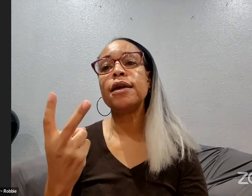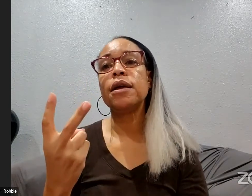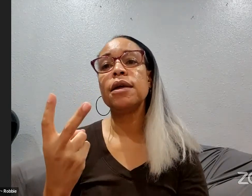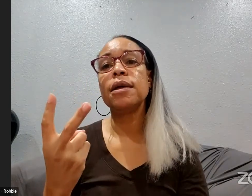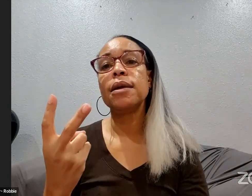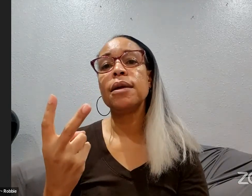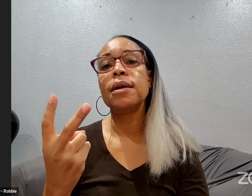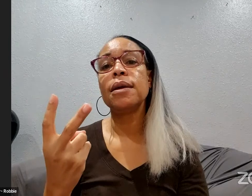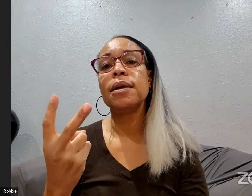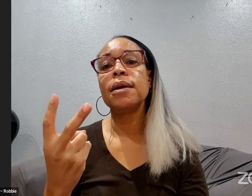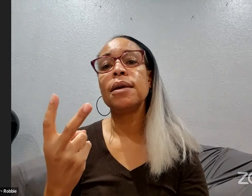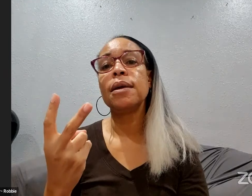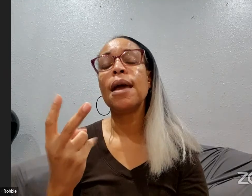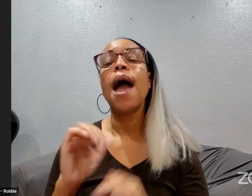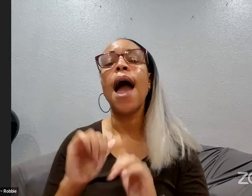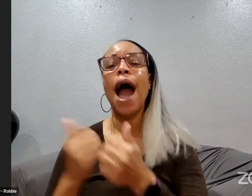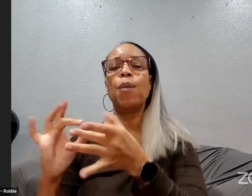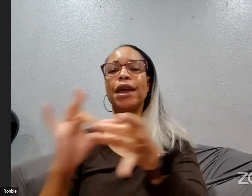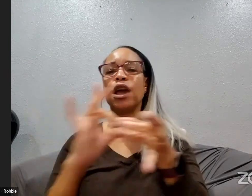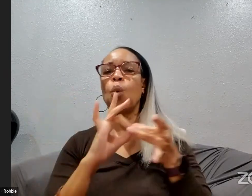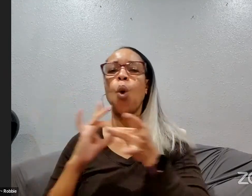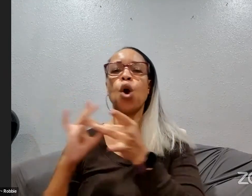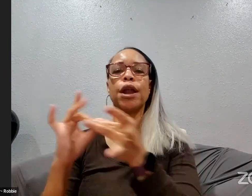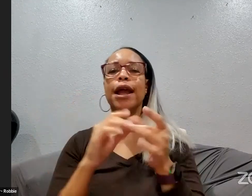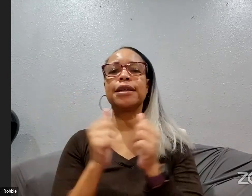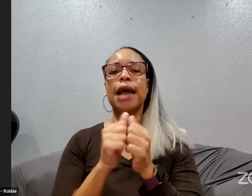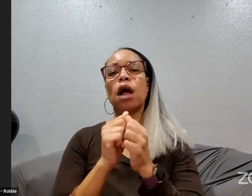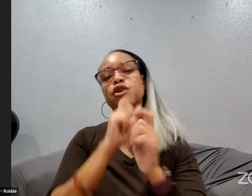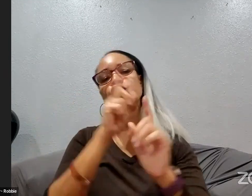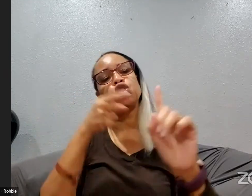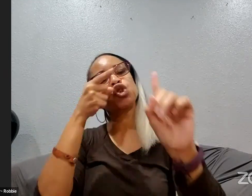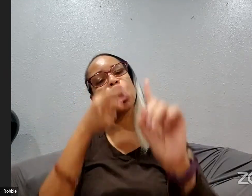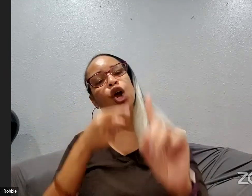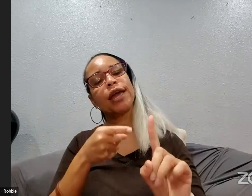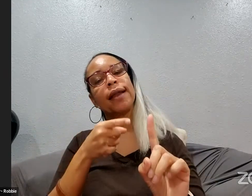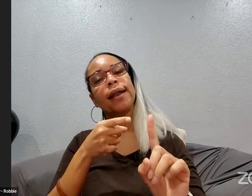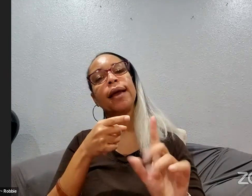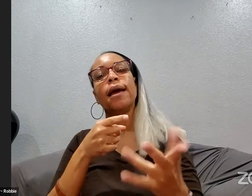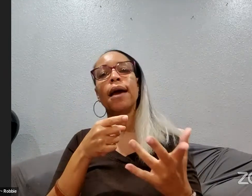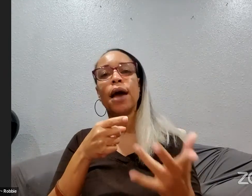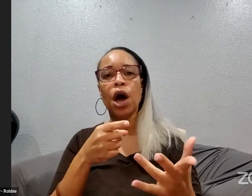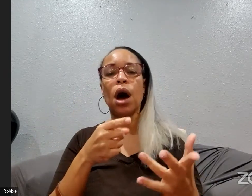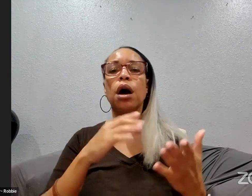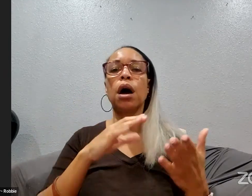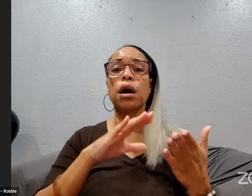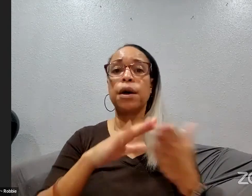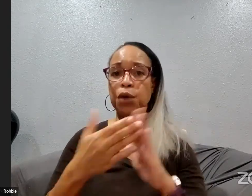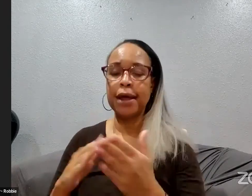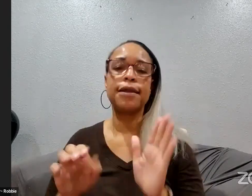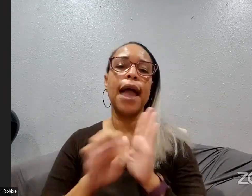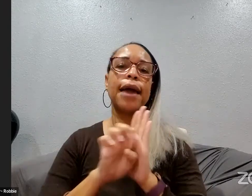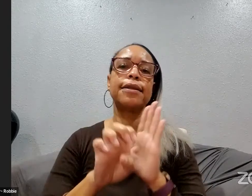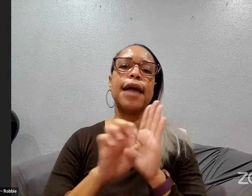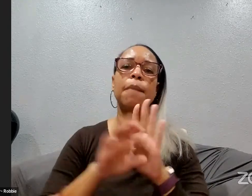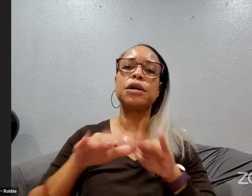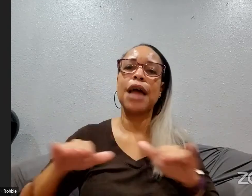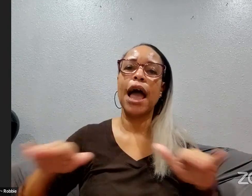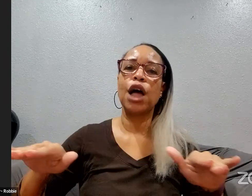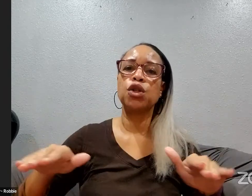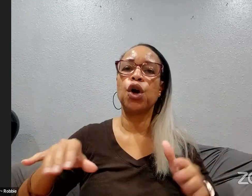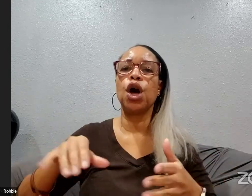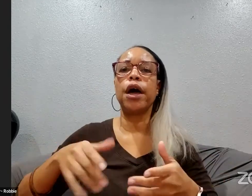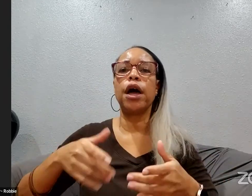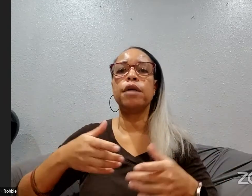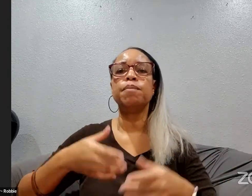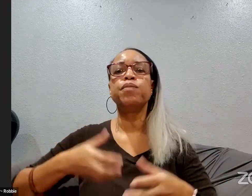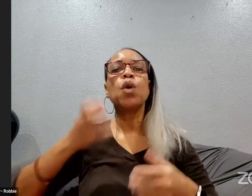we can coordinate these groups together to target specific communities and health challenges more as a coalition. An example was given as childhood obesity, and how can we